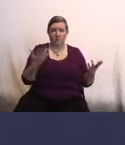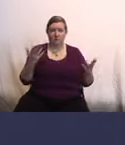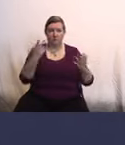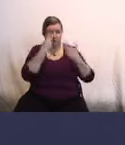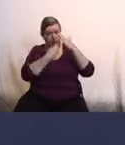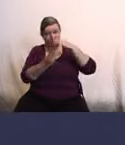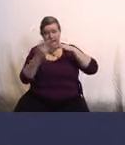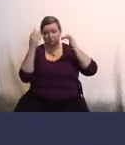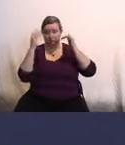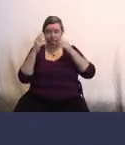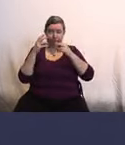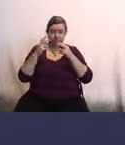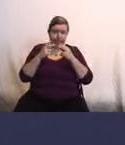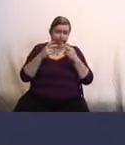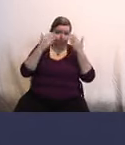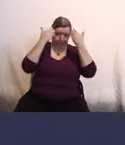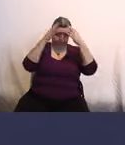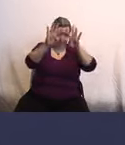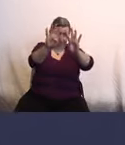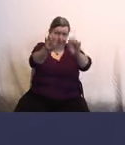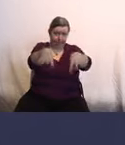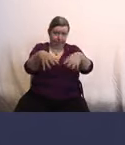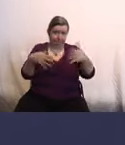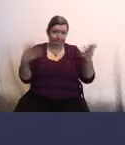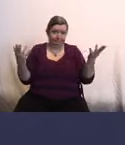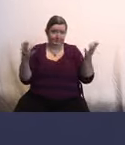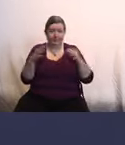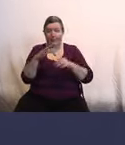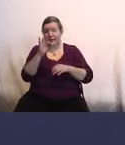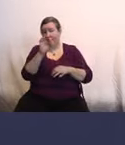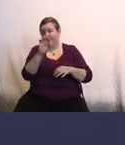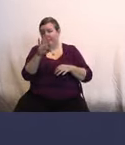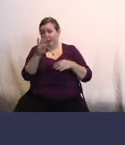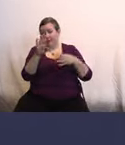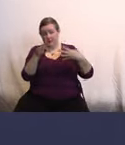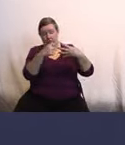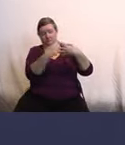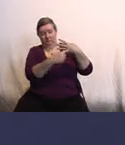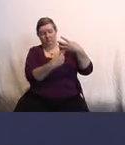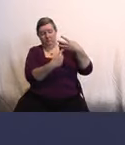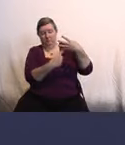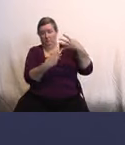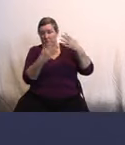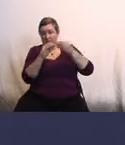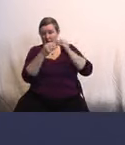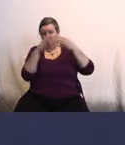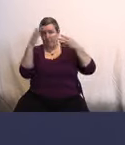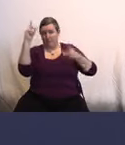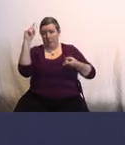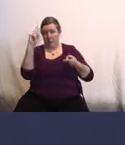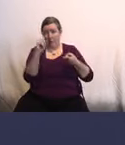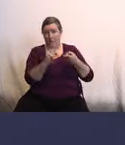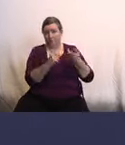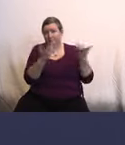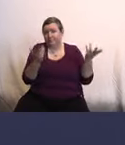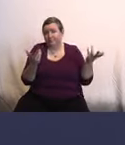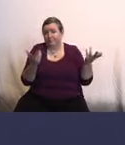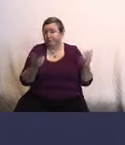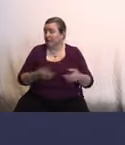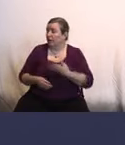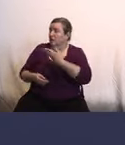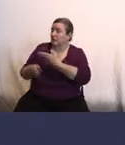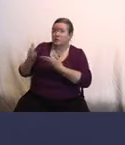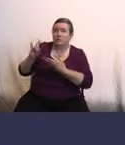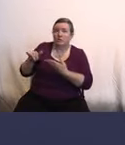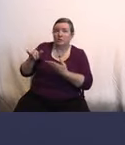hit that number by the end of February. I hope we do. The sequencing of tests right now, Judy, Omicron right